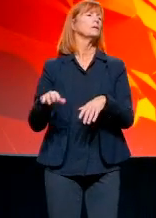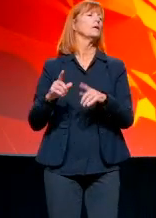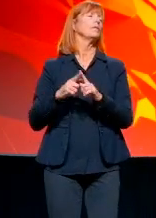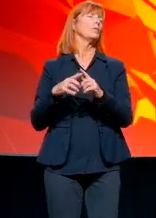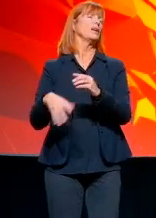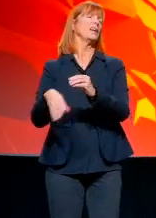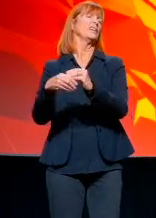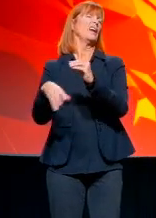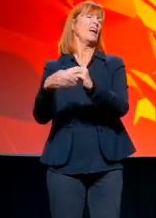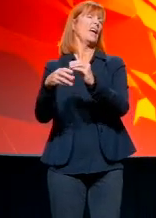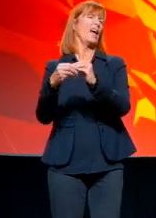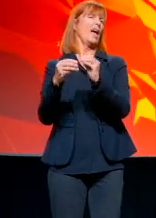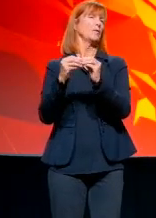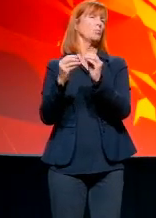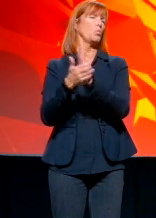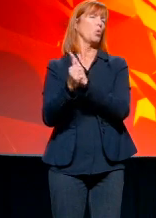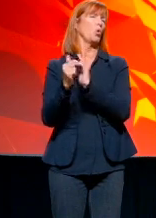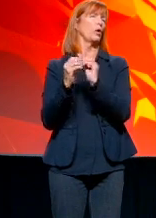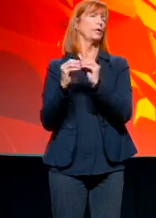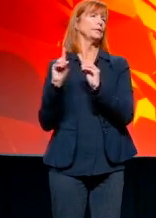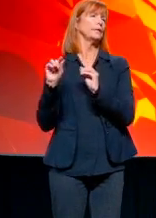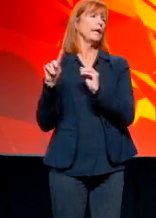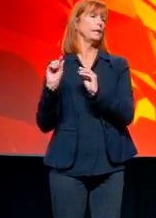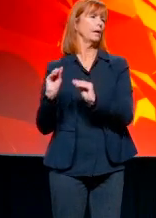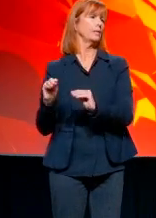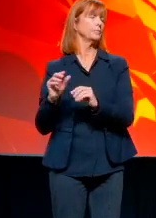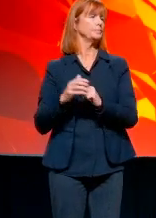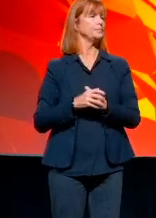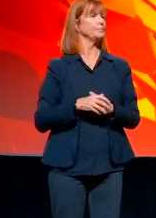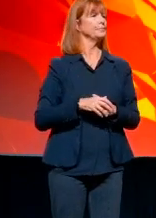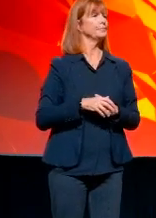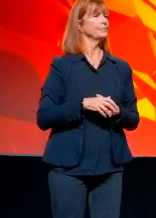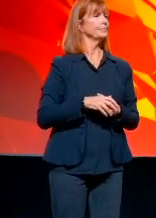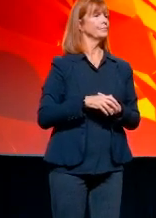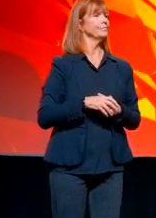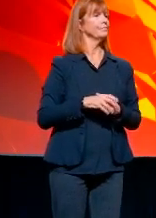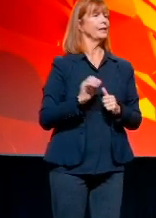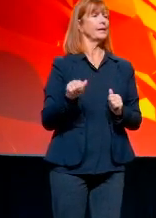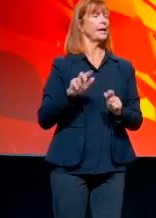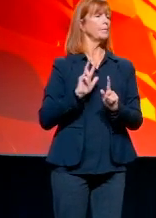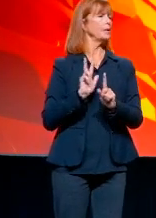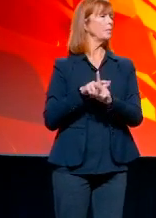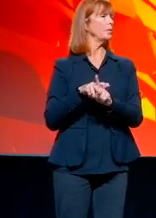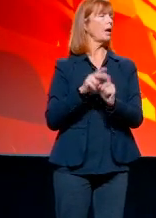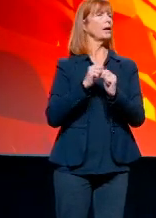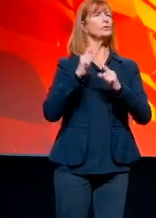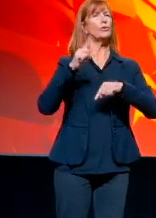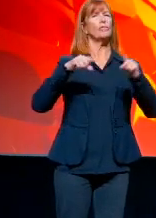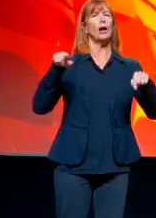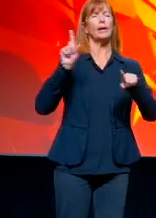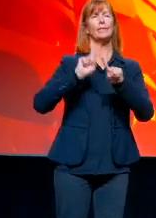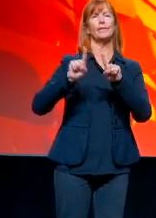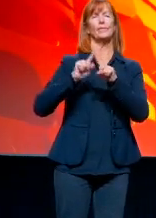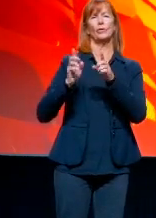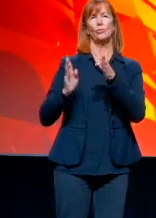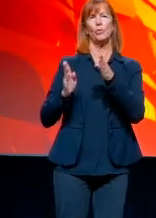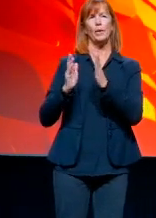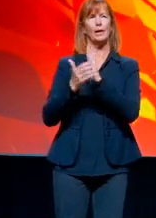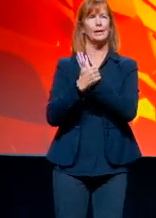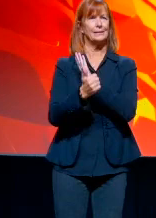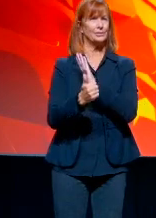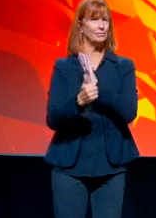then synthesize a lot more data. And these methods can be applied to a variety of different embodiments, right? So we try that